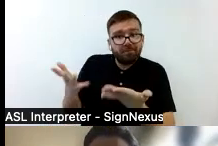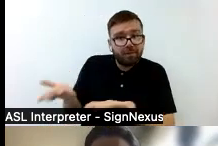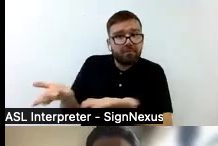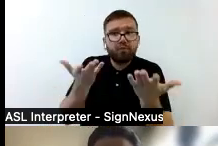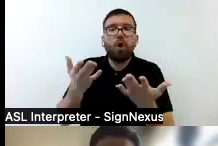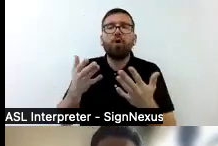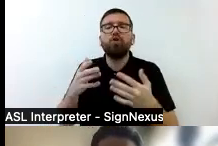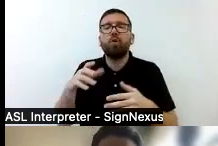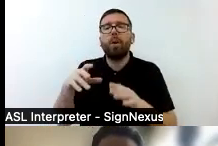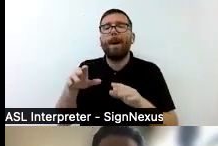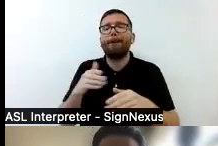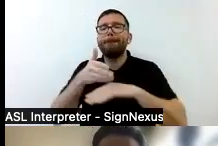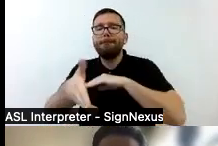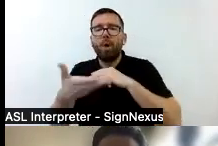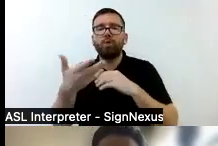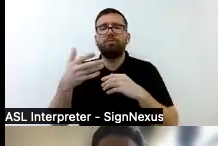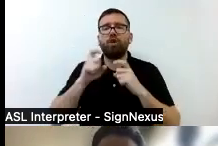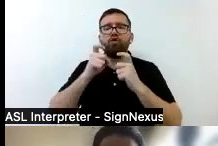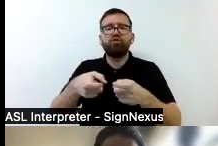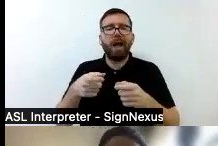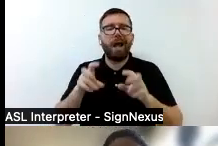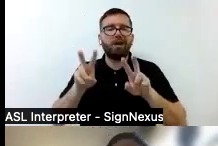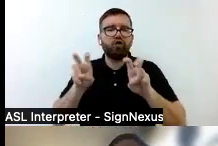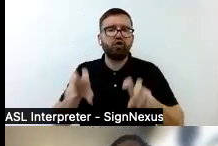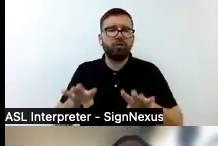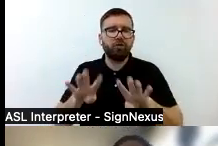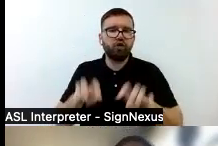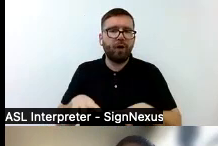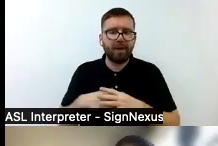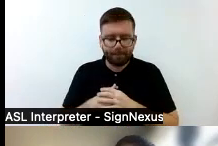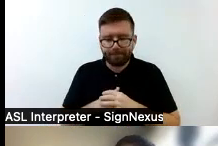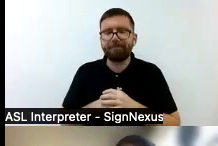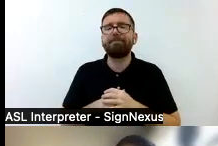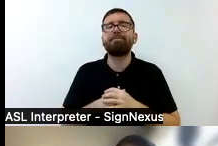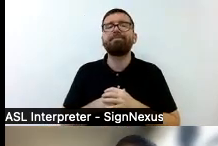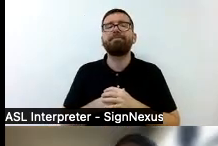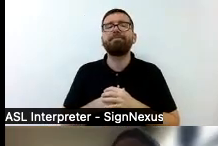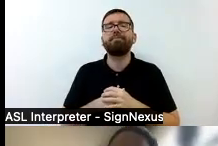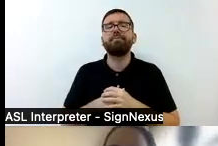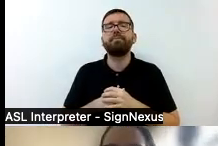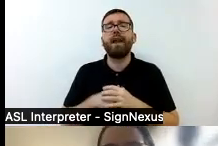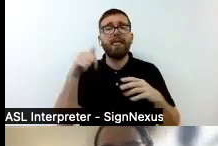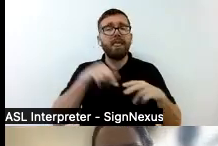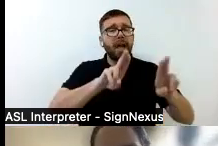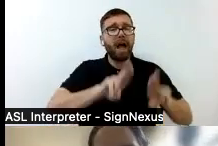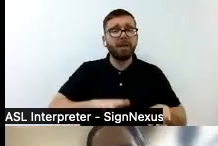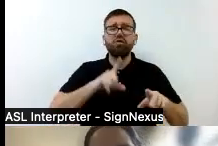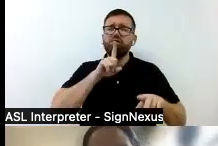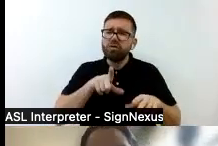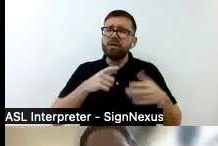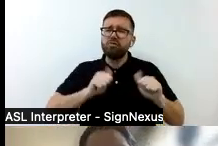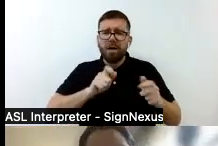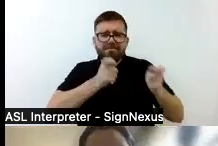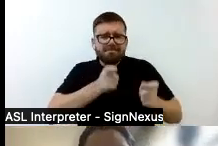Although the application is simple, and we've done a lot to make it that way, we do ask that you put your best